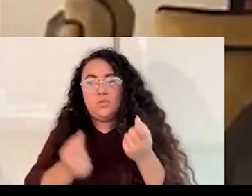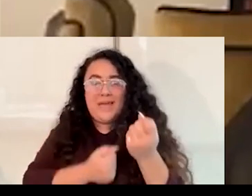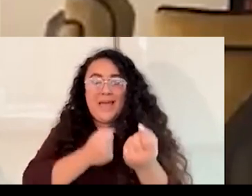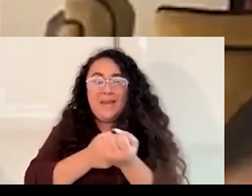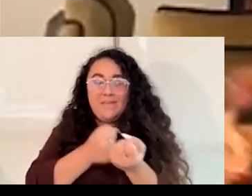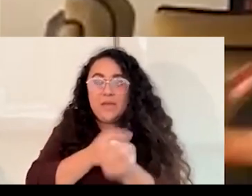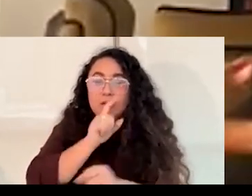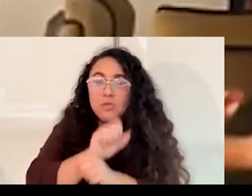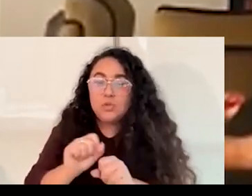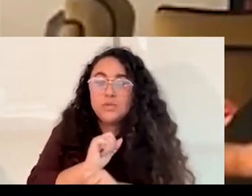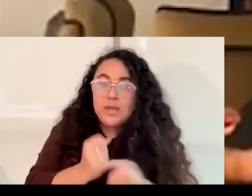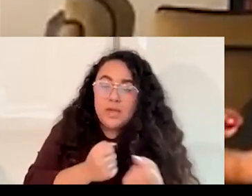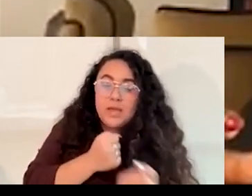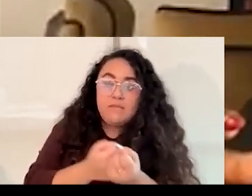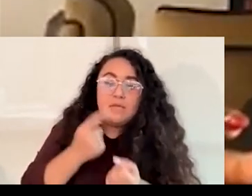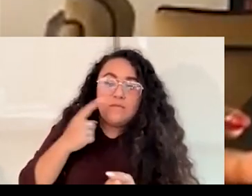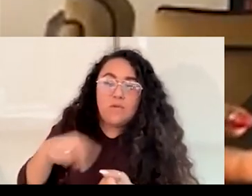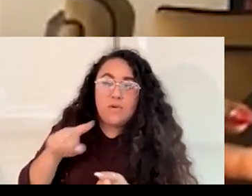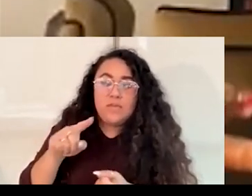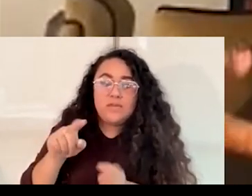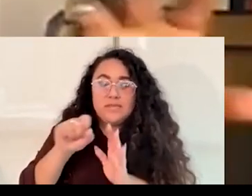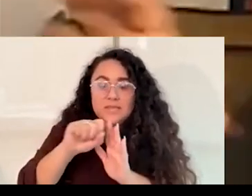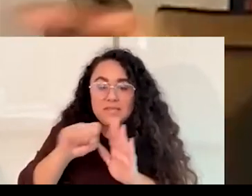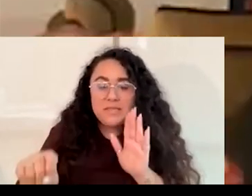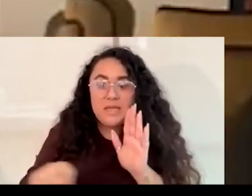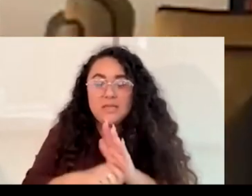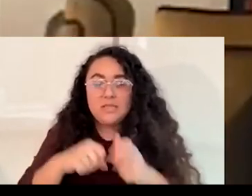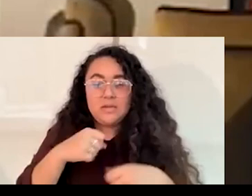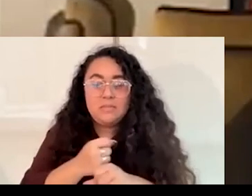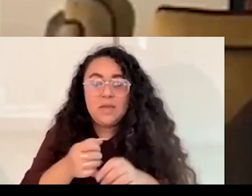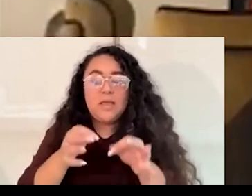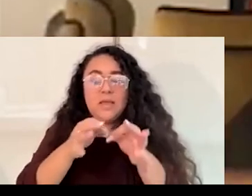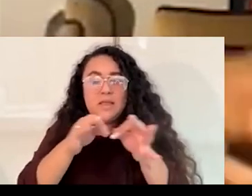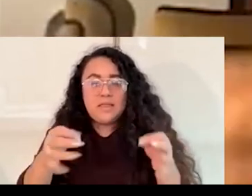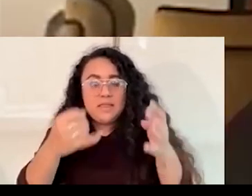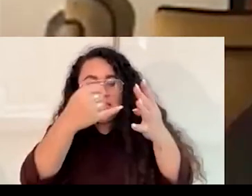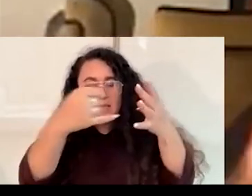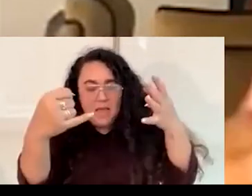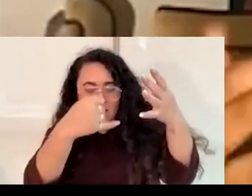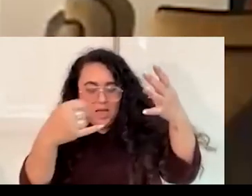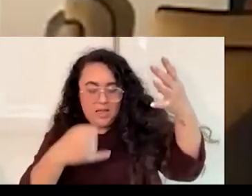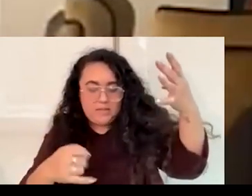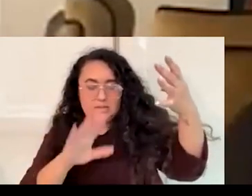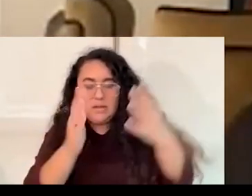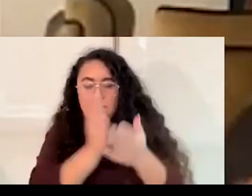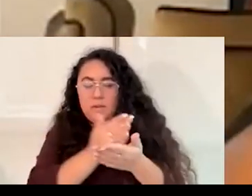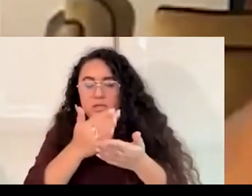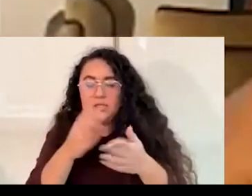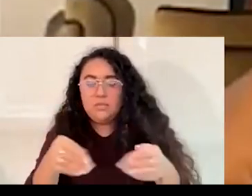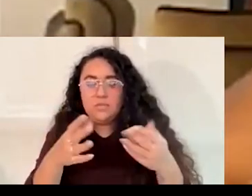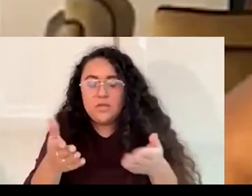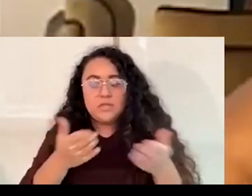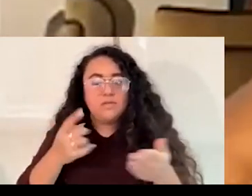for states to create line items in their budgets to provide services for trauma recovery